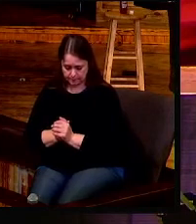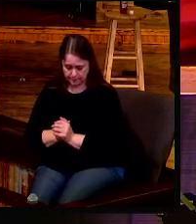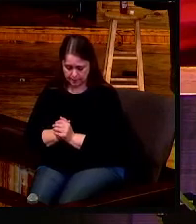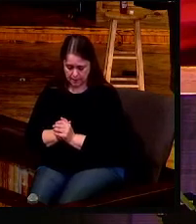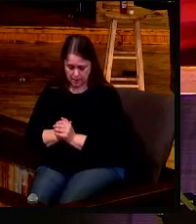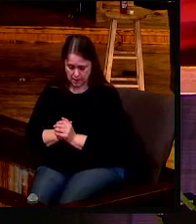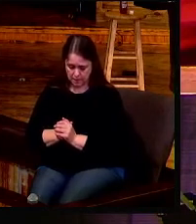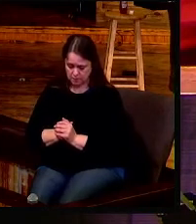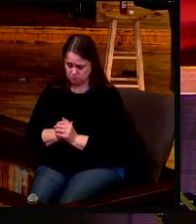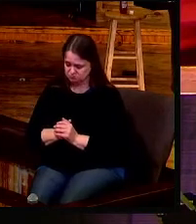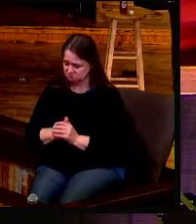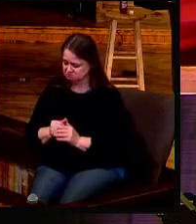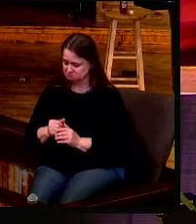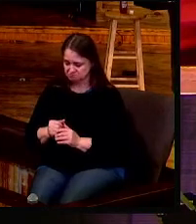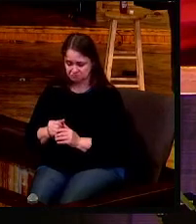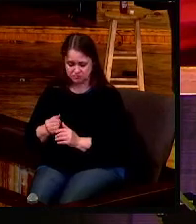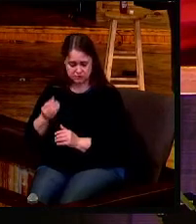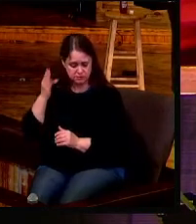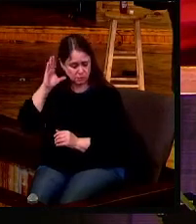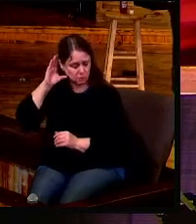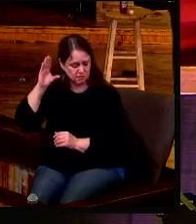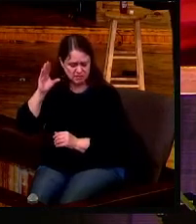Don't listen to the lie of the devil,